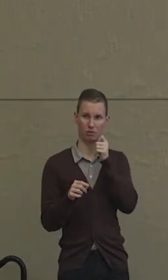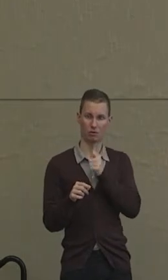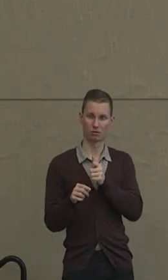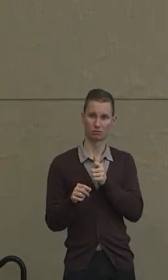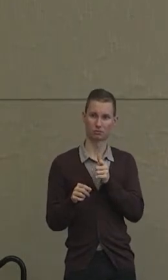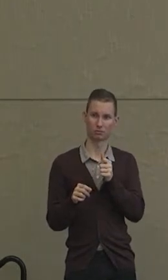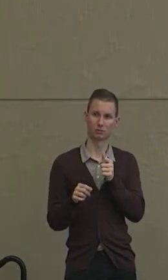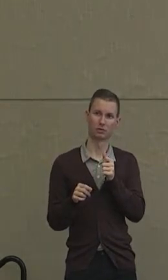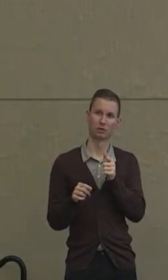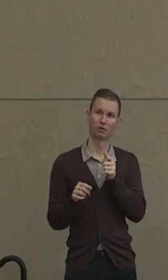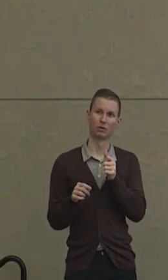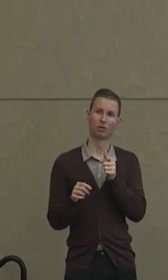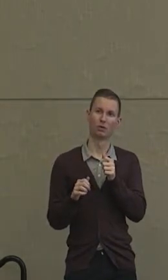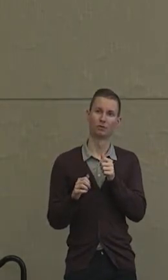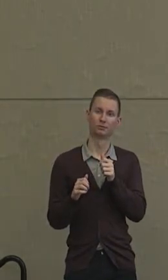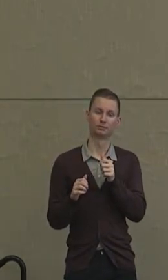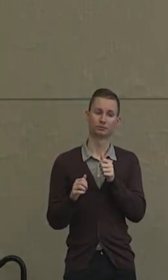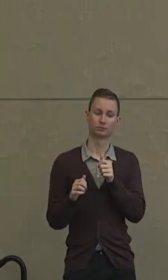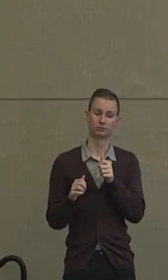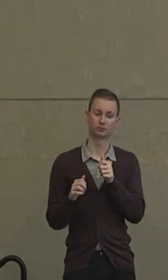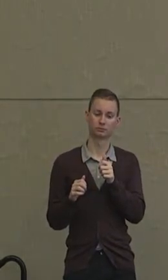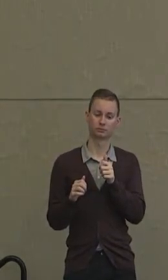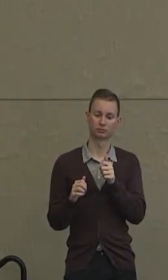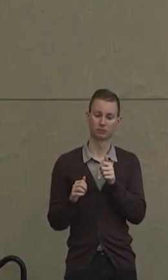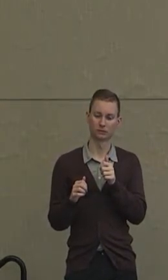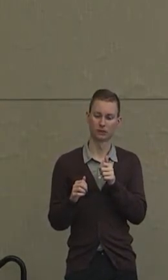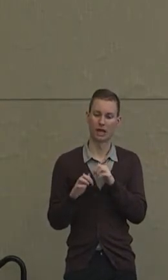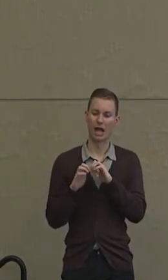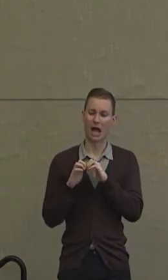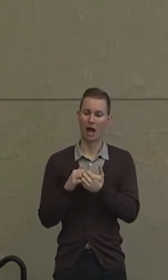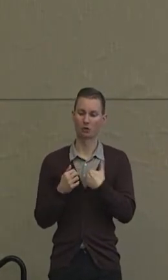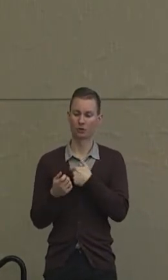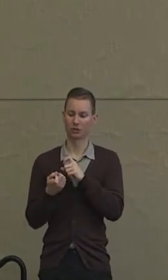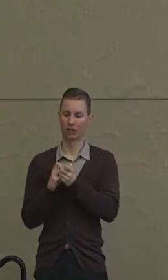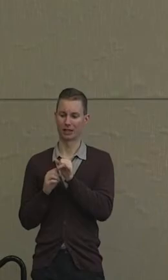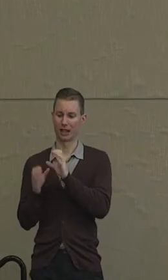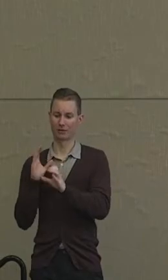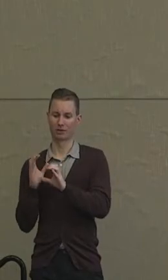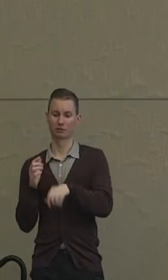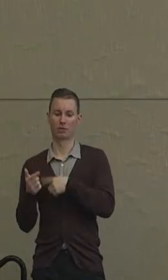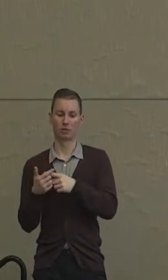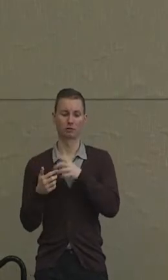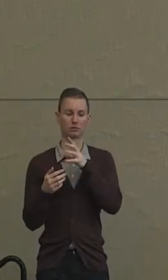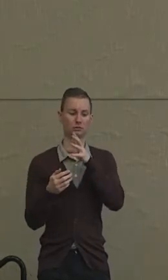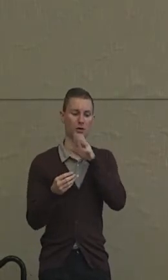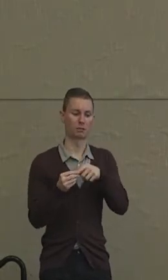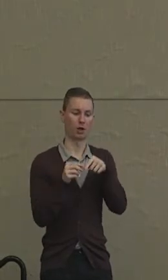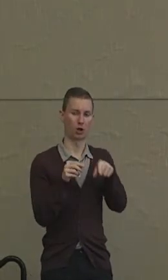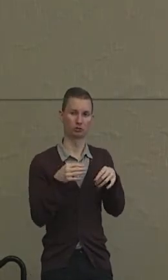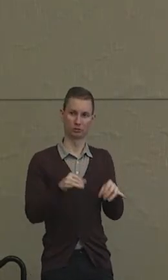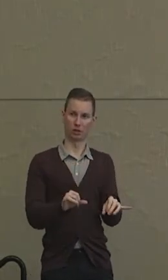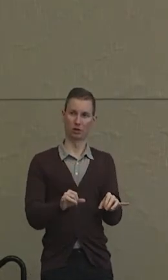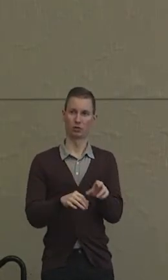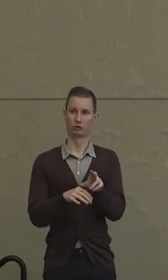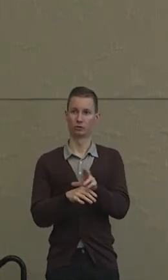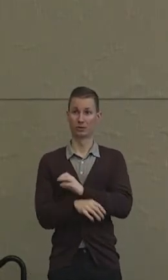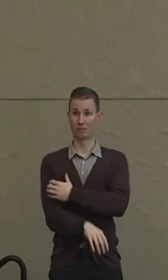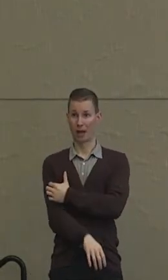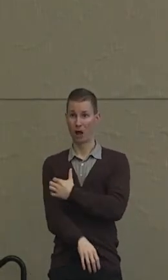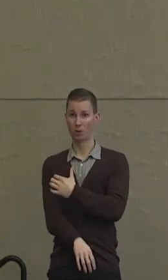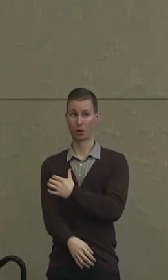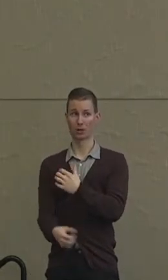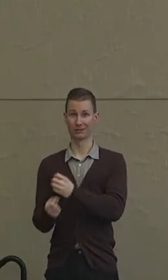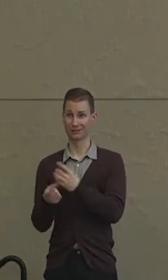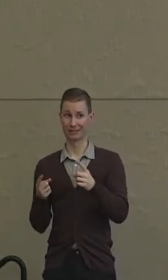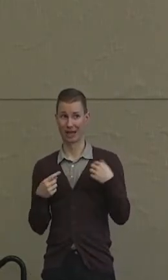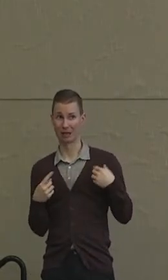how do we get it to be talking about her still, mm-hmm, as it has gone, and using the power that has